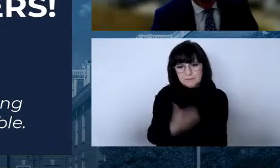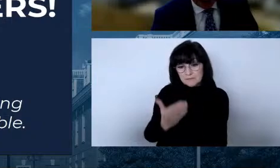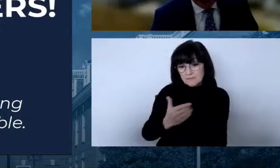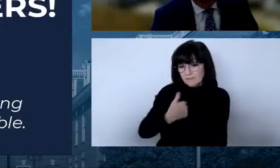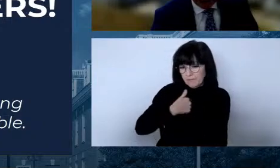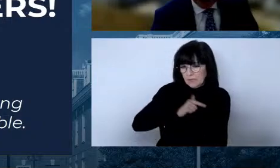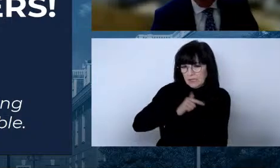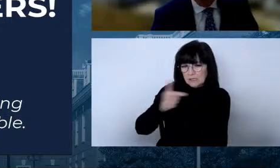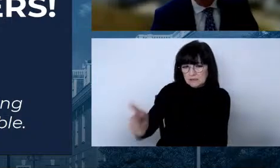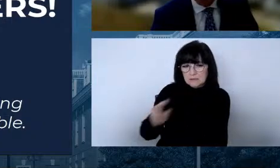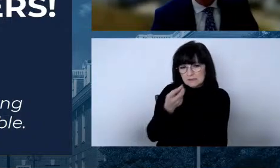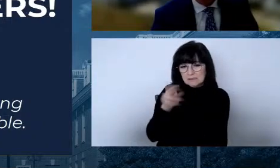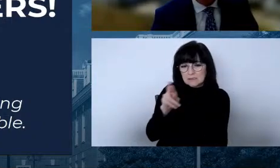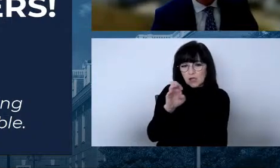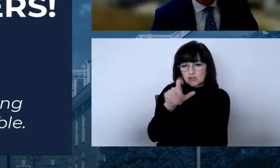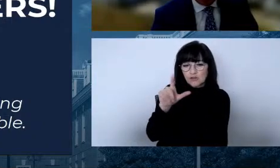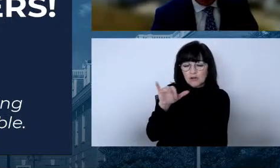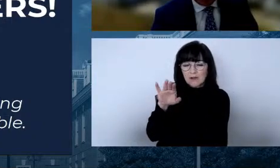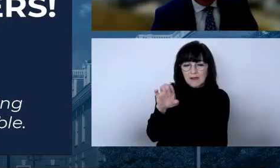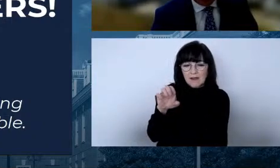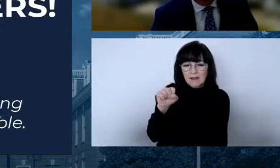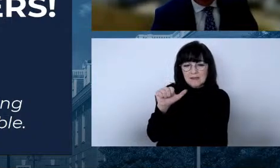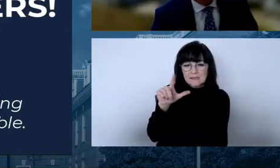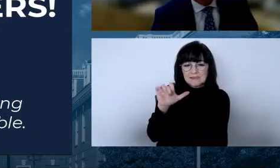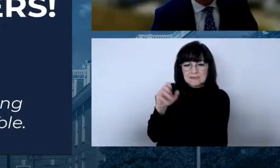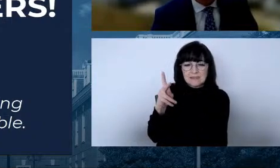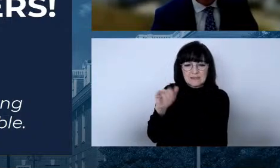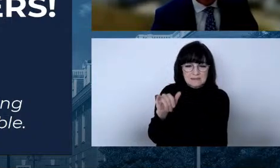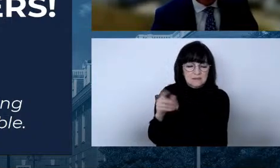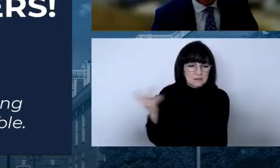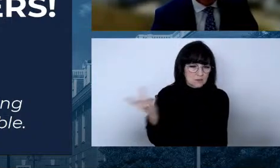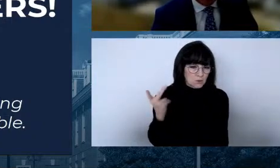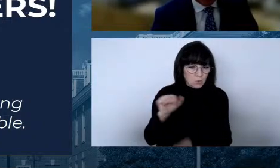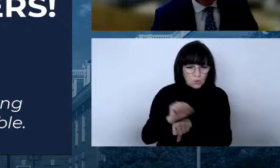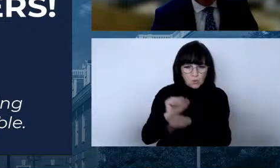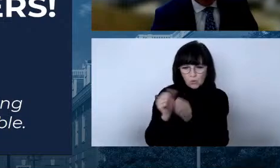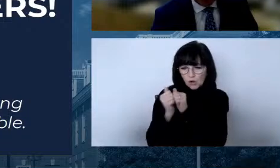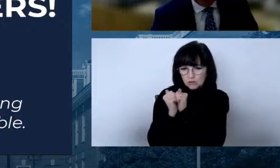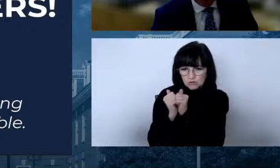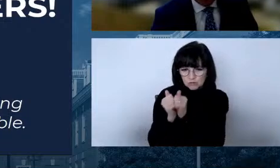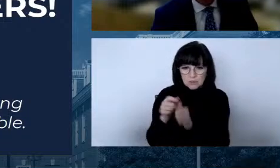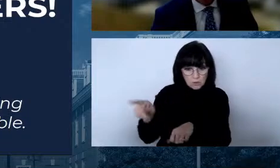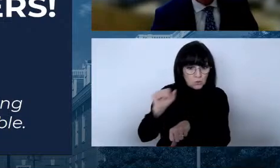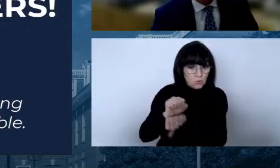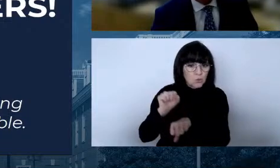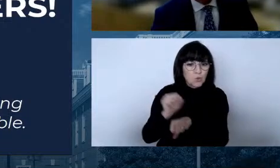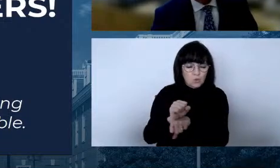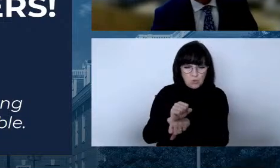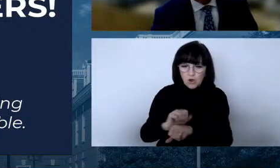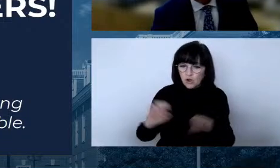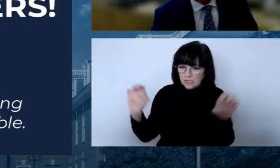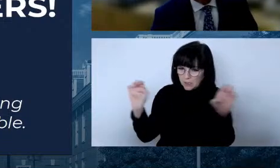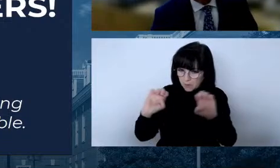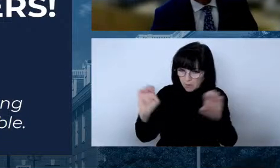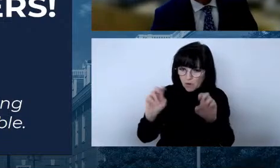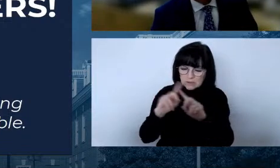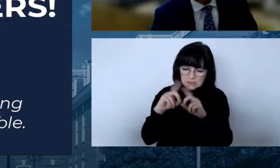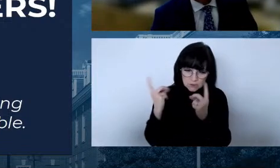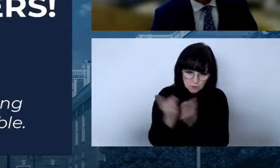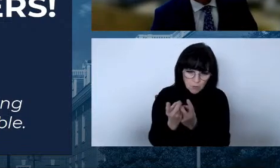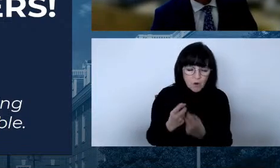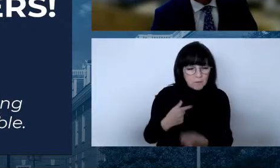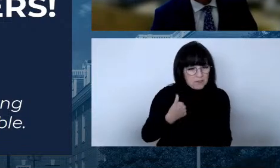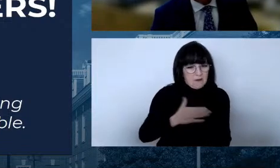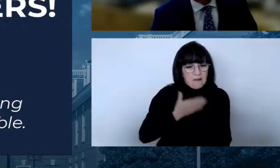Ellie Silinski. She's one of my colleagues at Bay Health. She is on the front lines working in the emergency department. We're very happy that she's here to share some